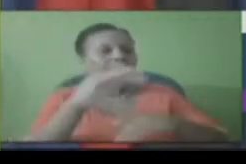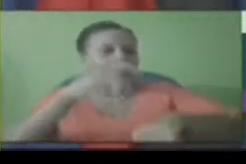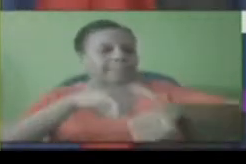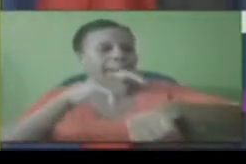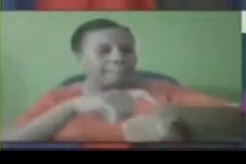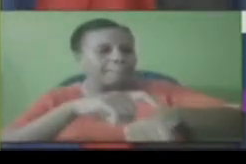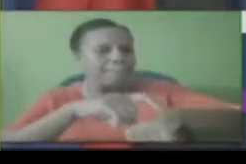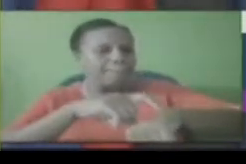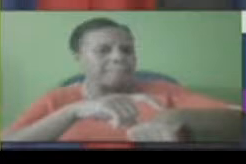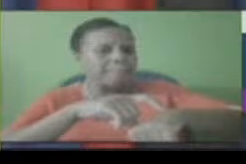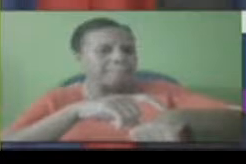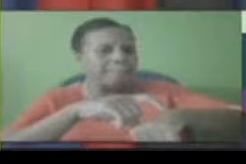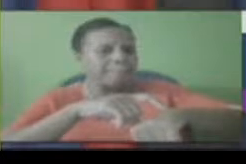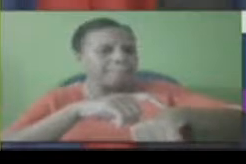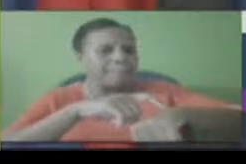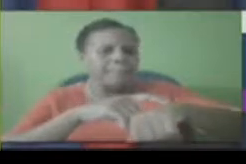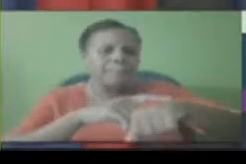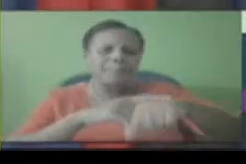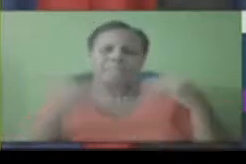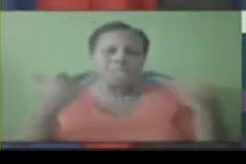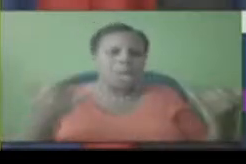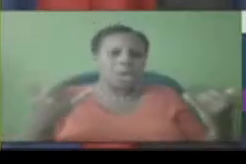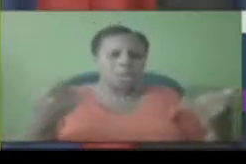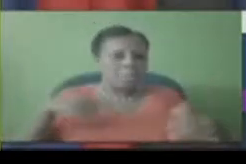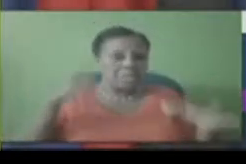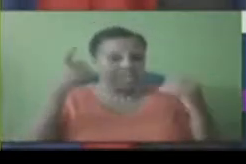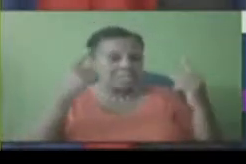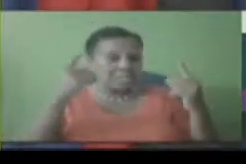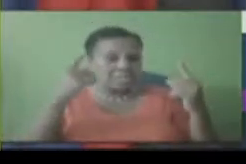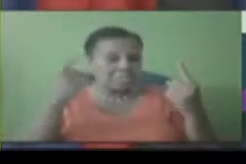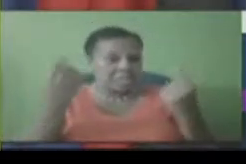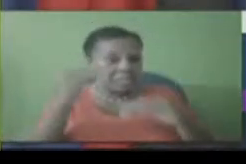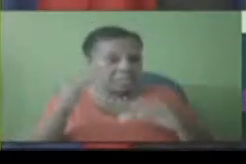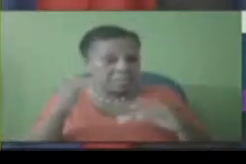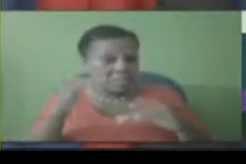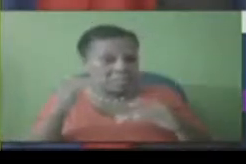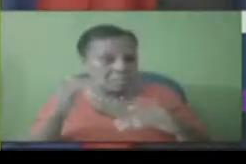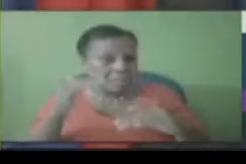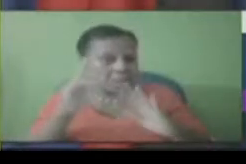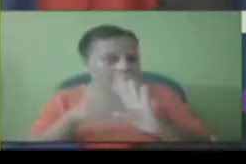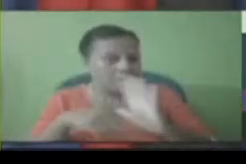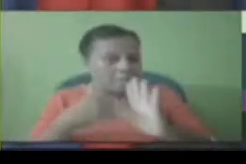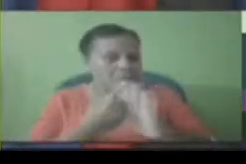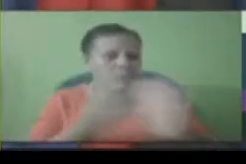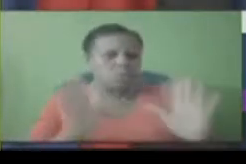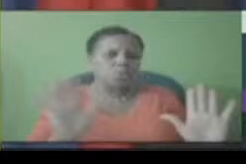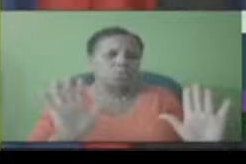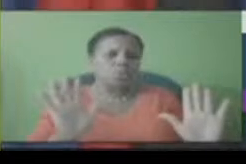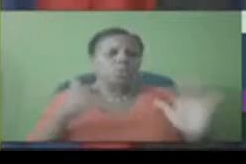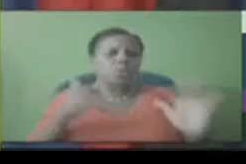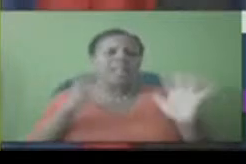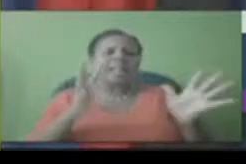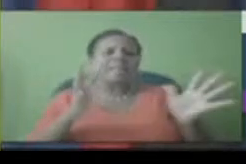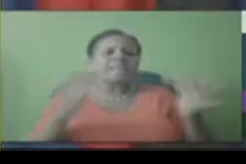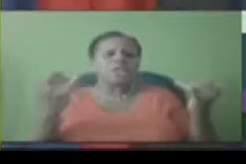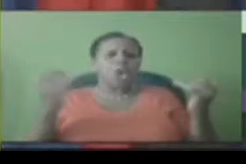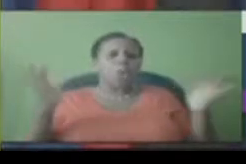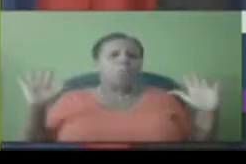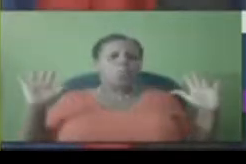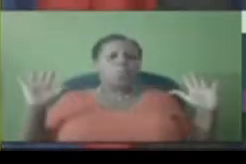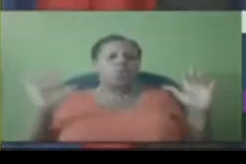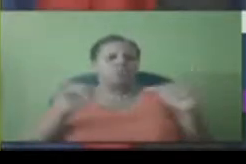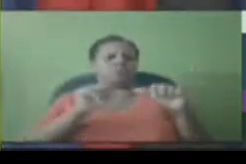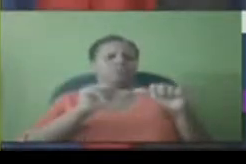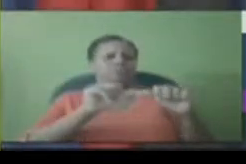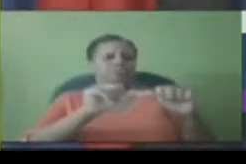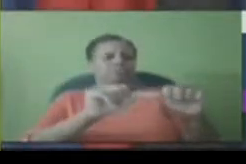hours, but we leave it so for the time being. And as I say, at the first opportunity to remove any of these impediments, we will